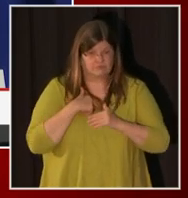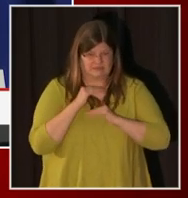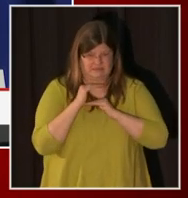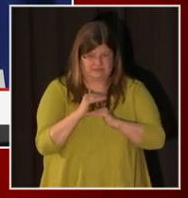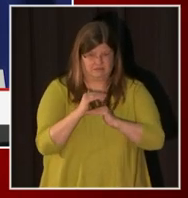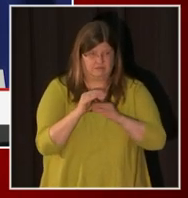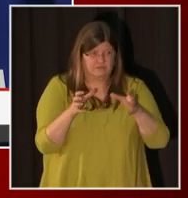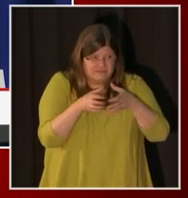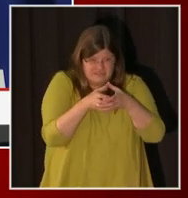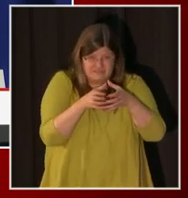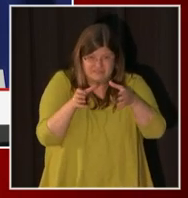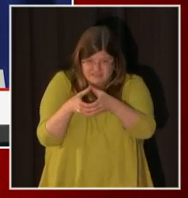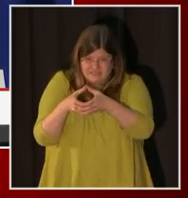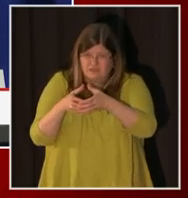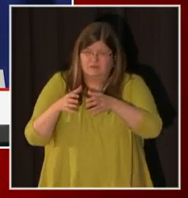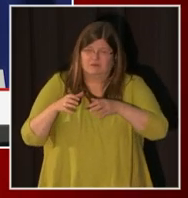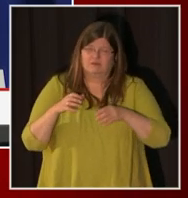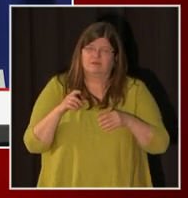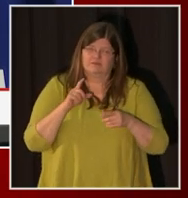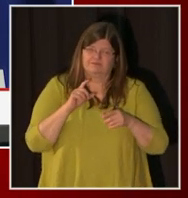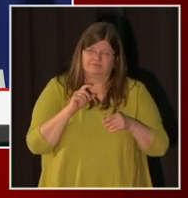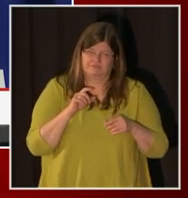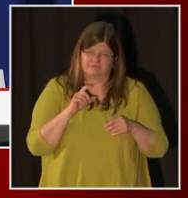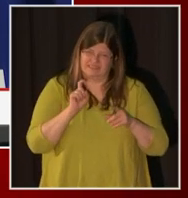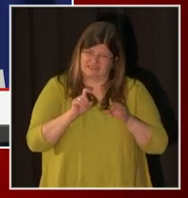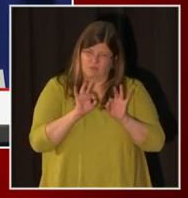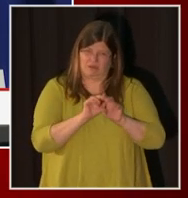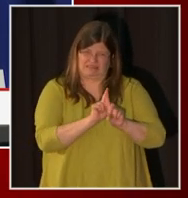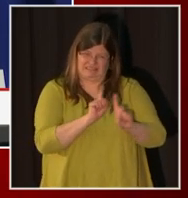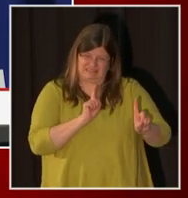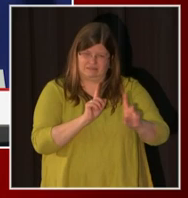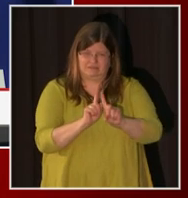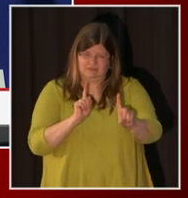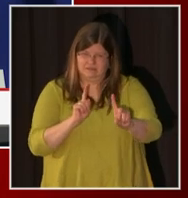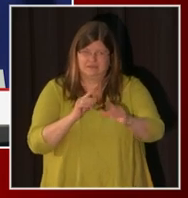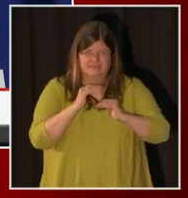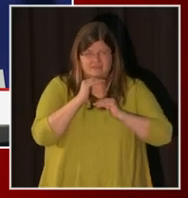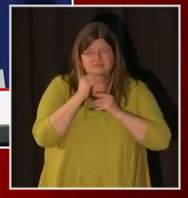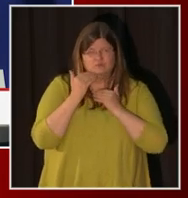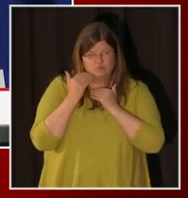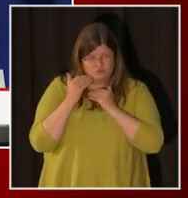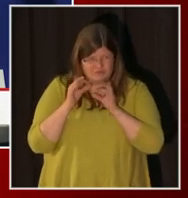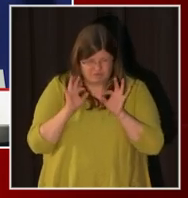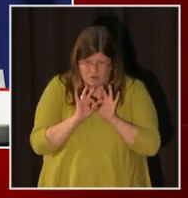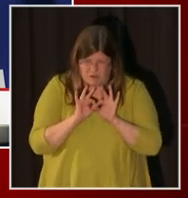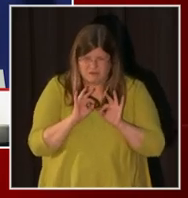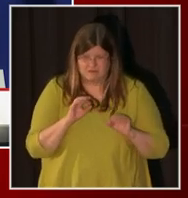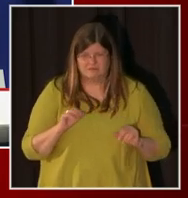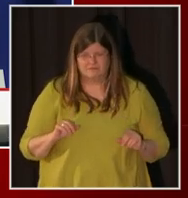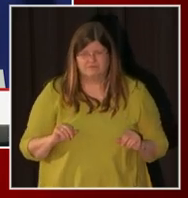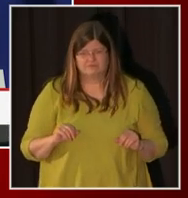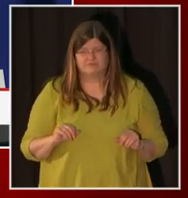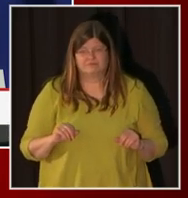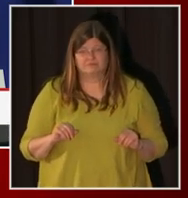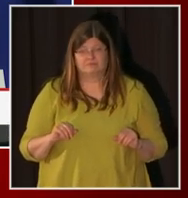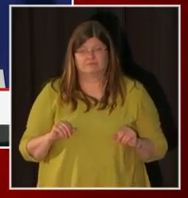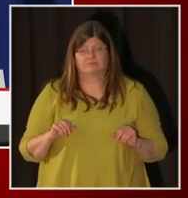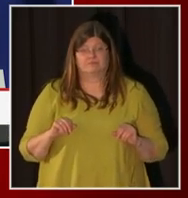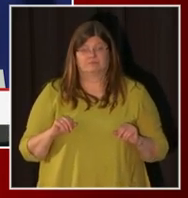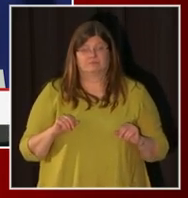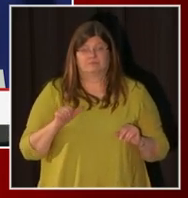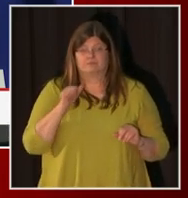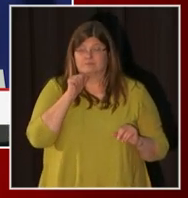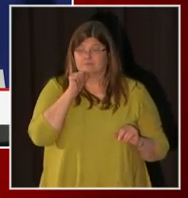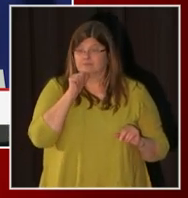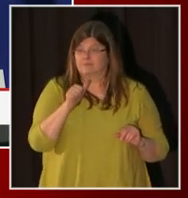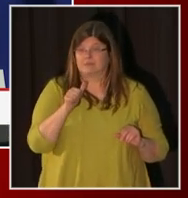in mitigation, and then transitioning into containment again. It is not necessarily of great benefit to